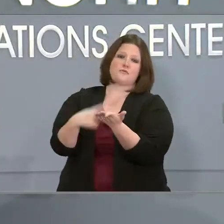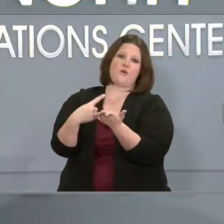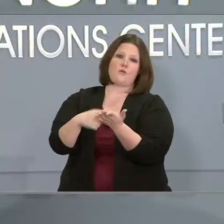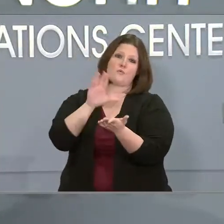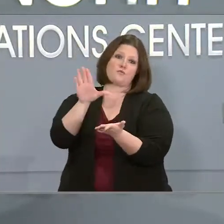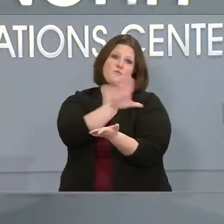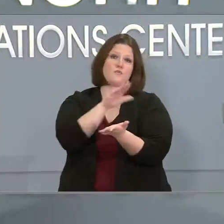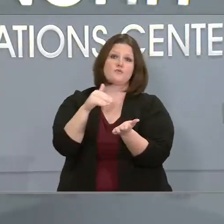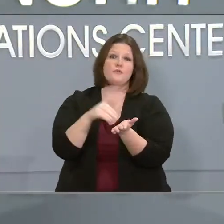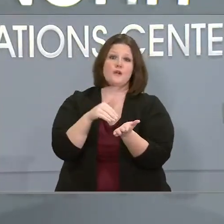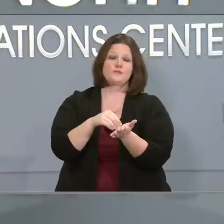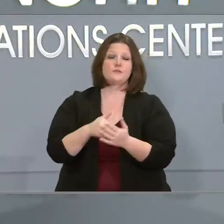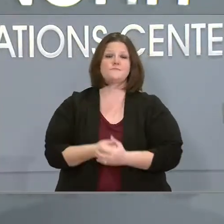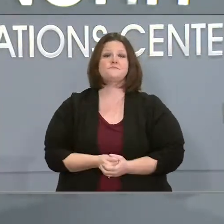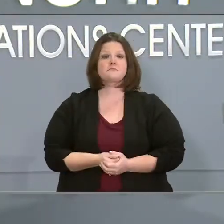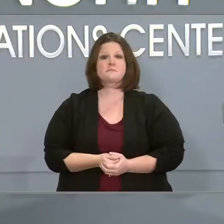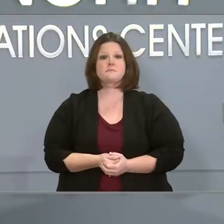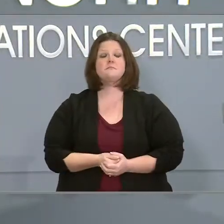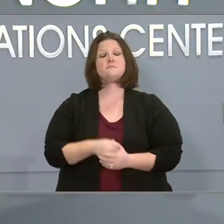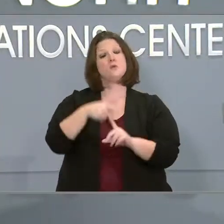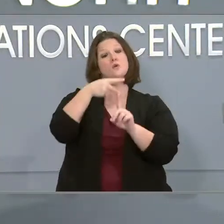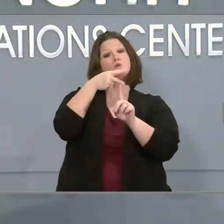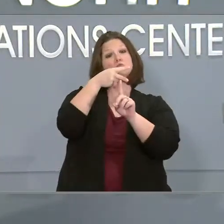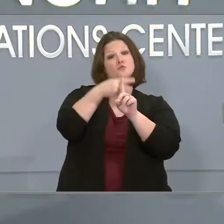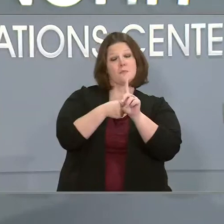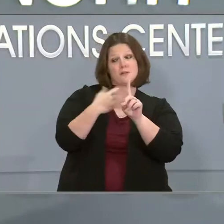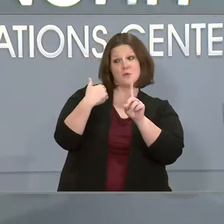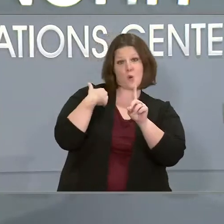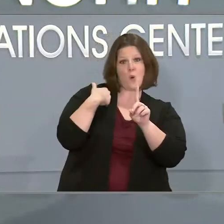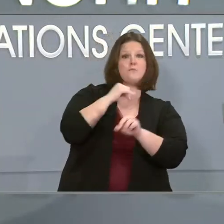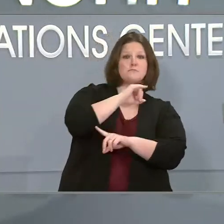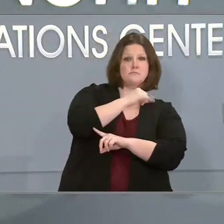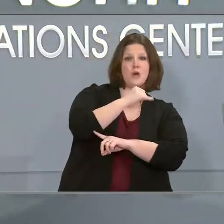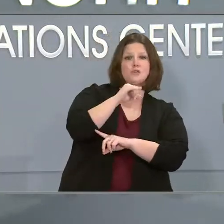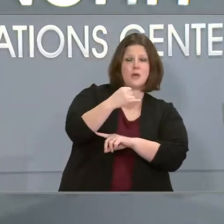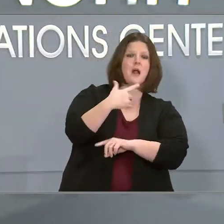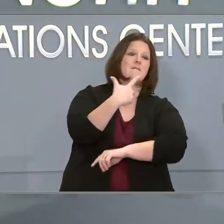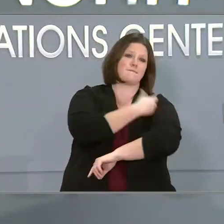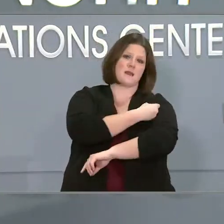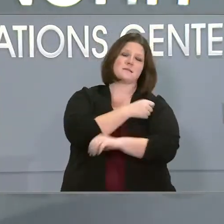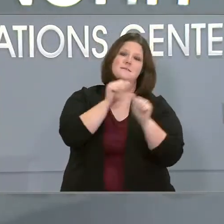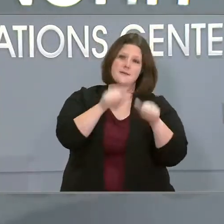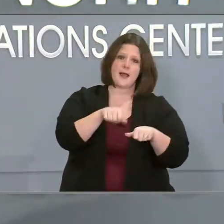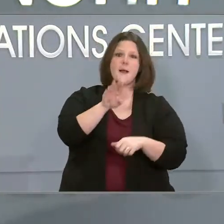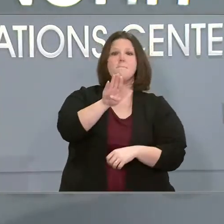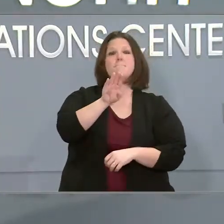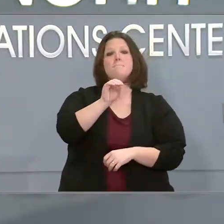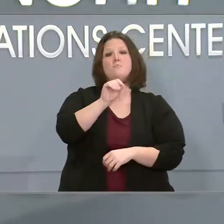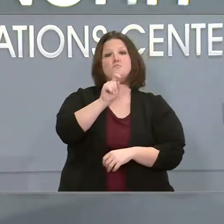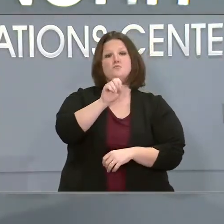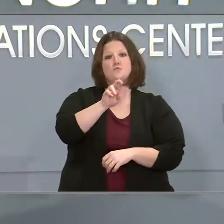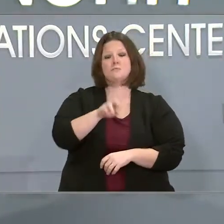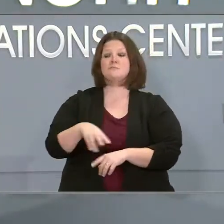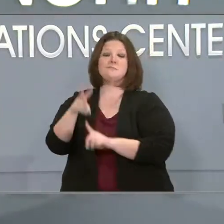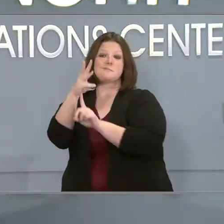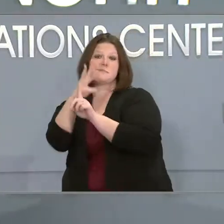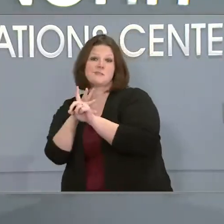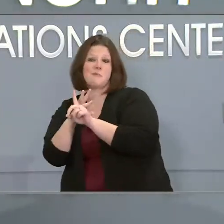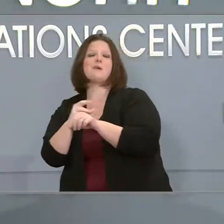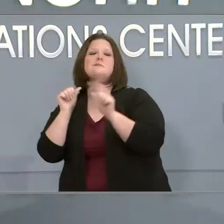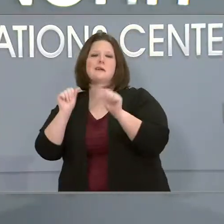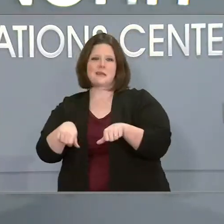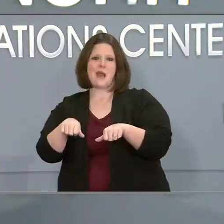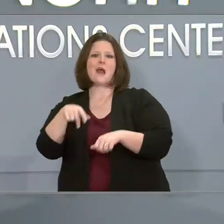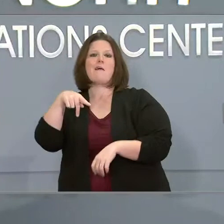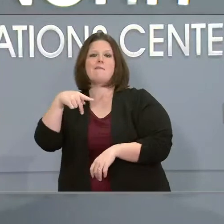or 2 months ago for the J&J vaccine, go get your booster because it will strengthen your immunity. Make